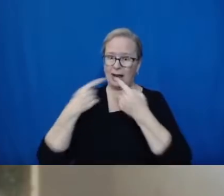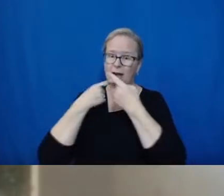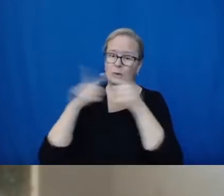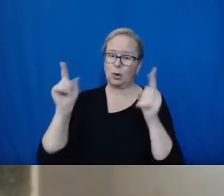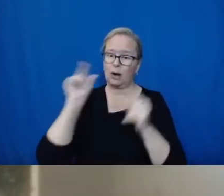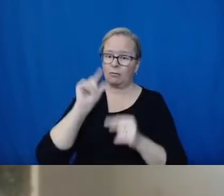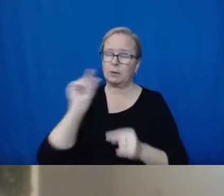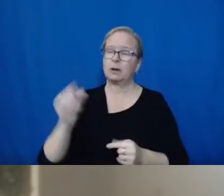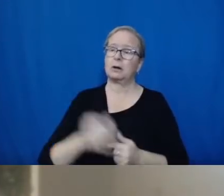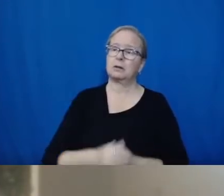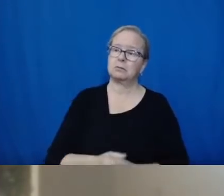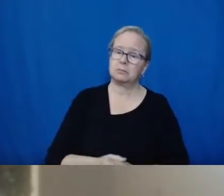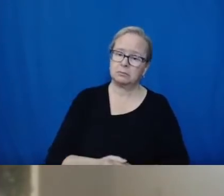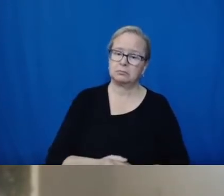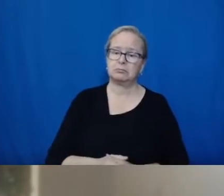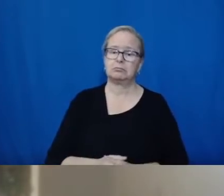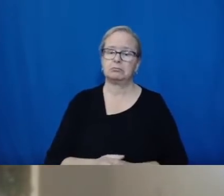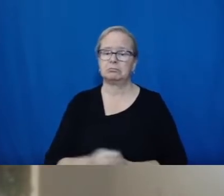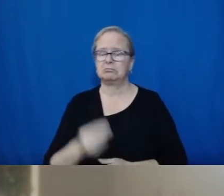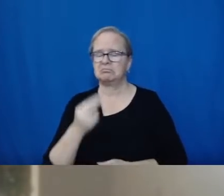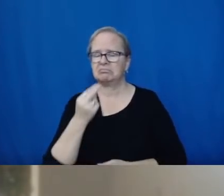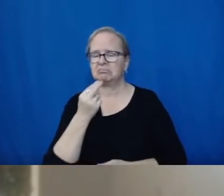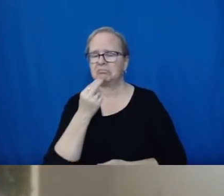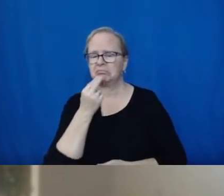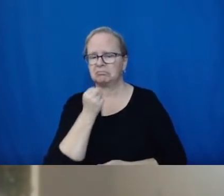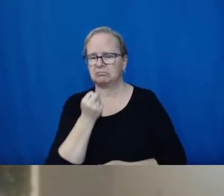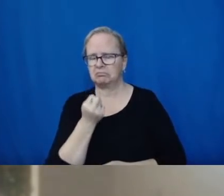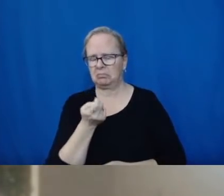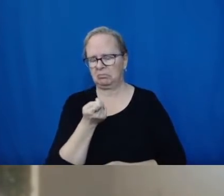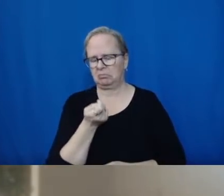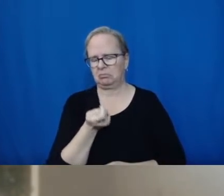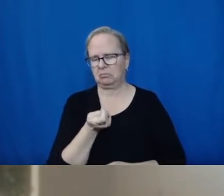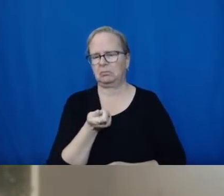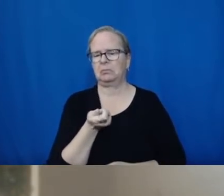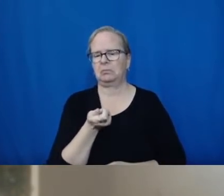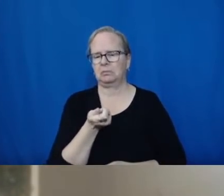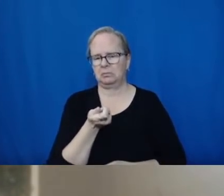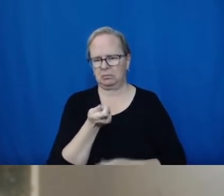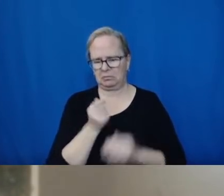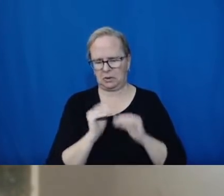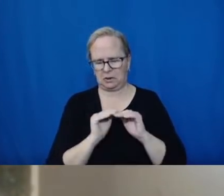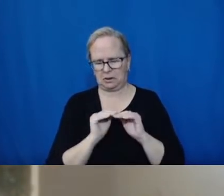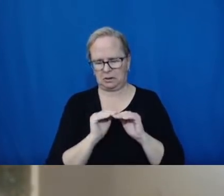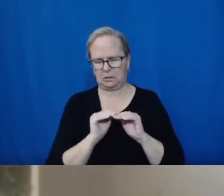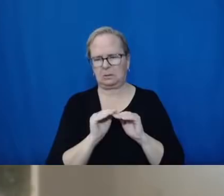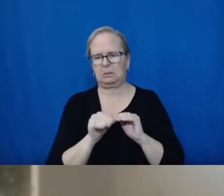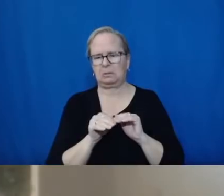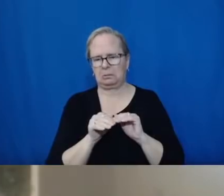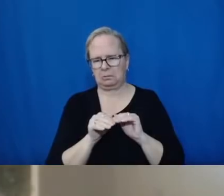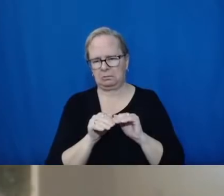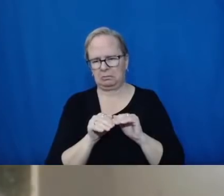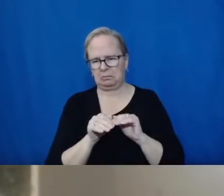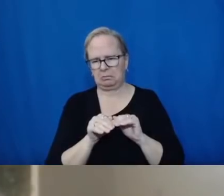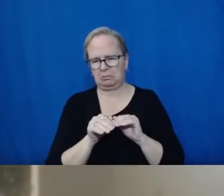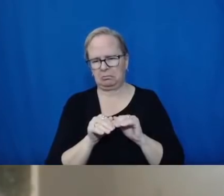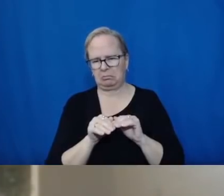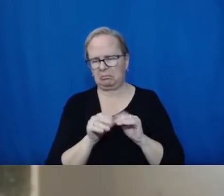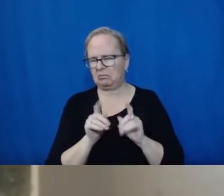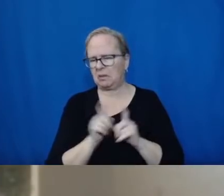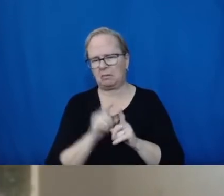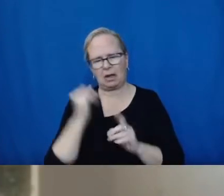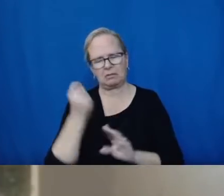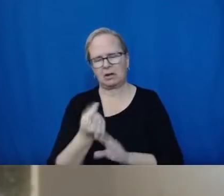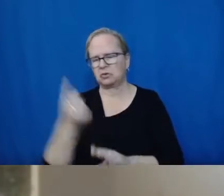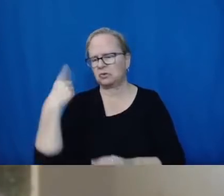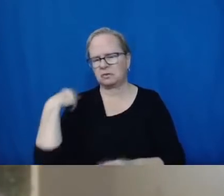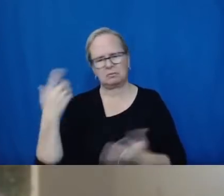a small step in rebuilding the bare minimum that we had last year. We did hear,